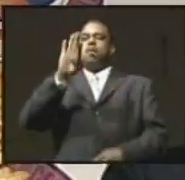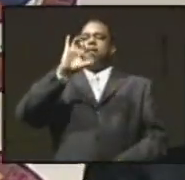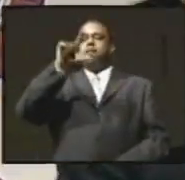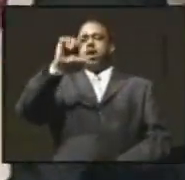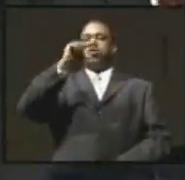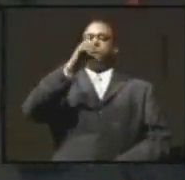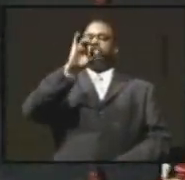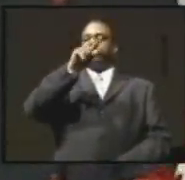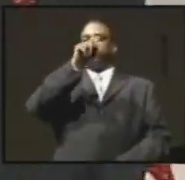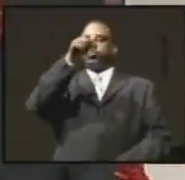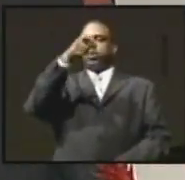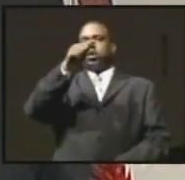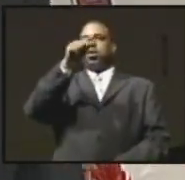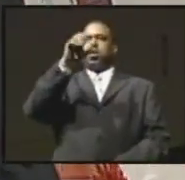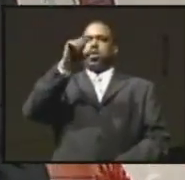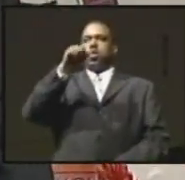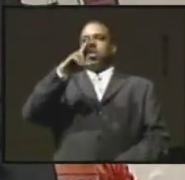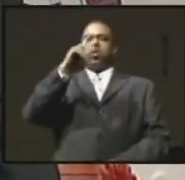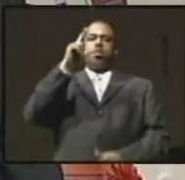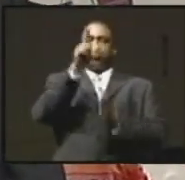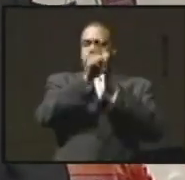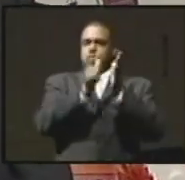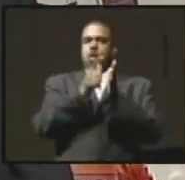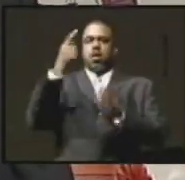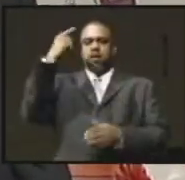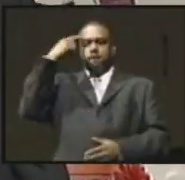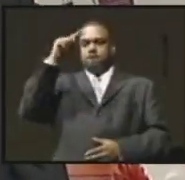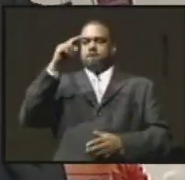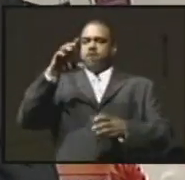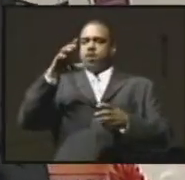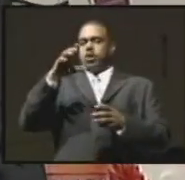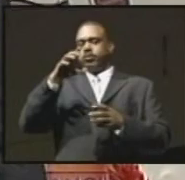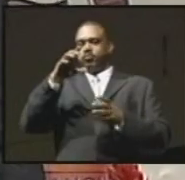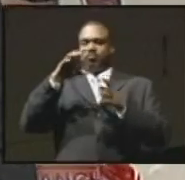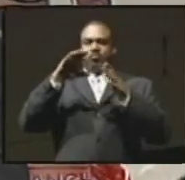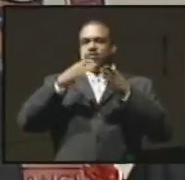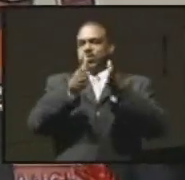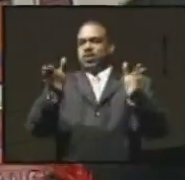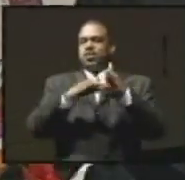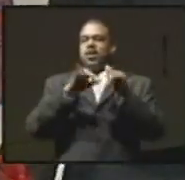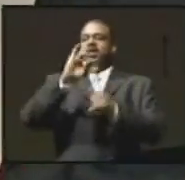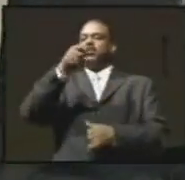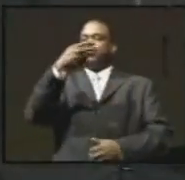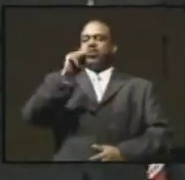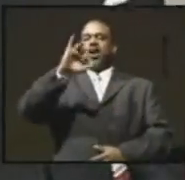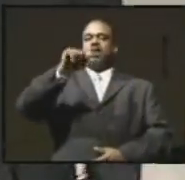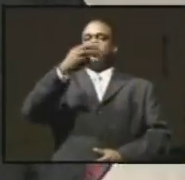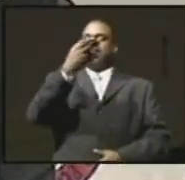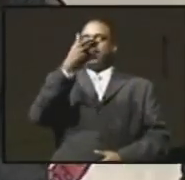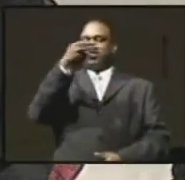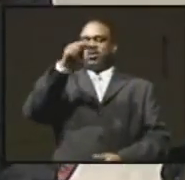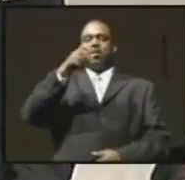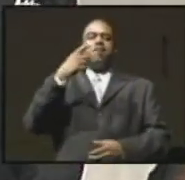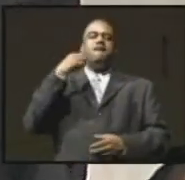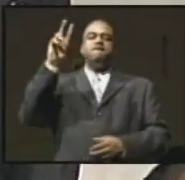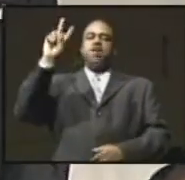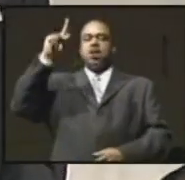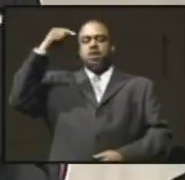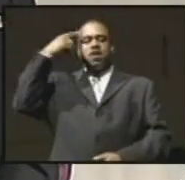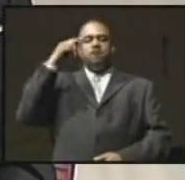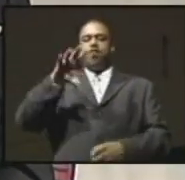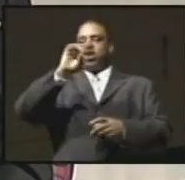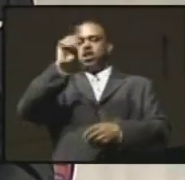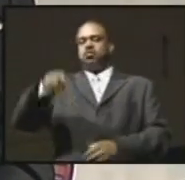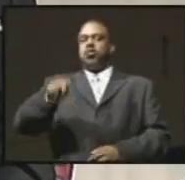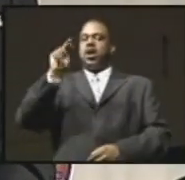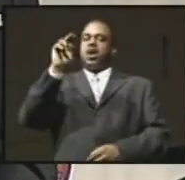Attorney General, State of Michigan. Attorney John Johnson, Second Vice President, Detroit NAACP